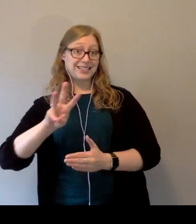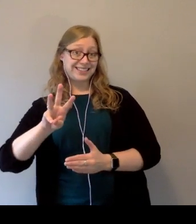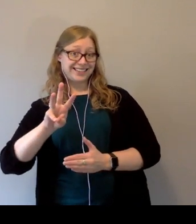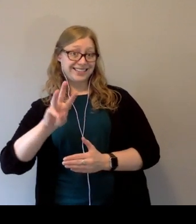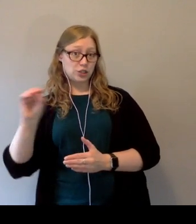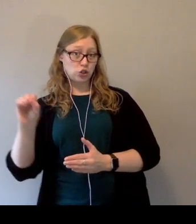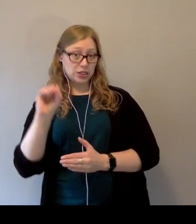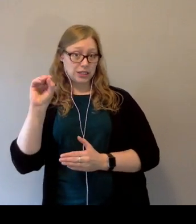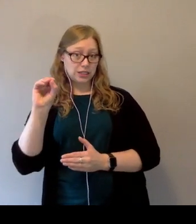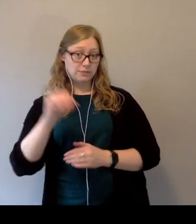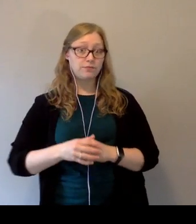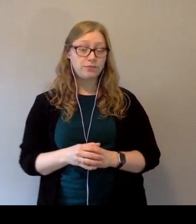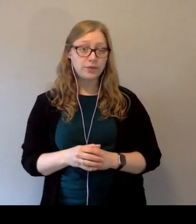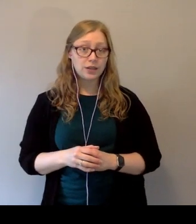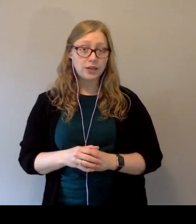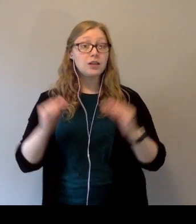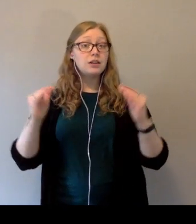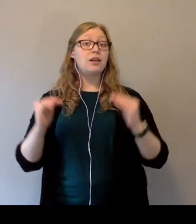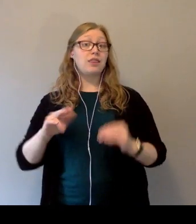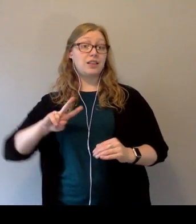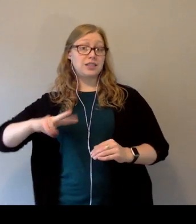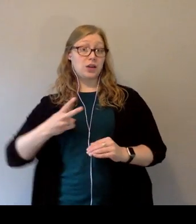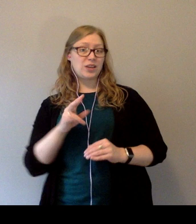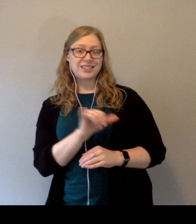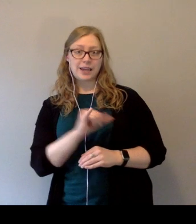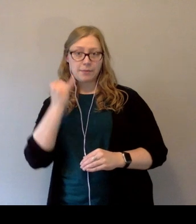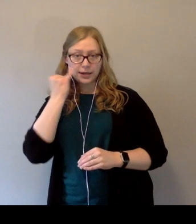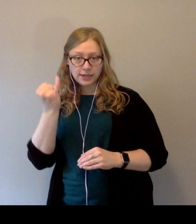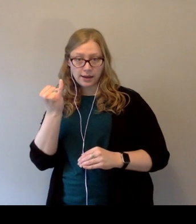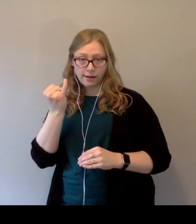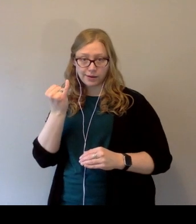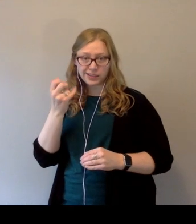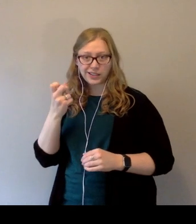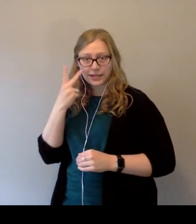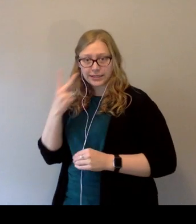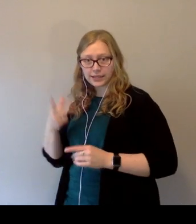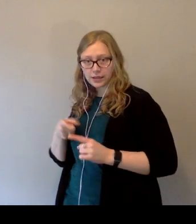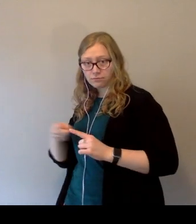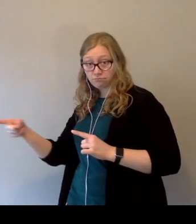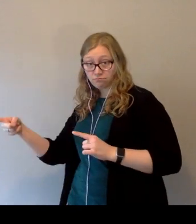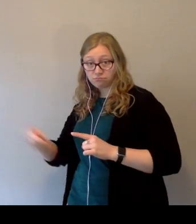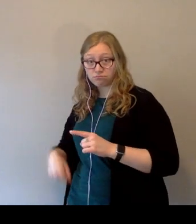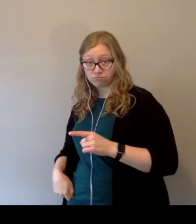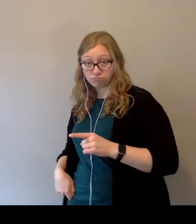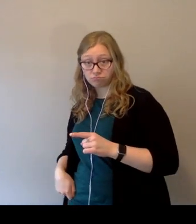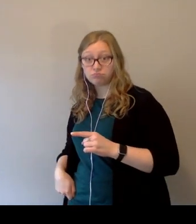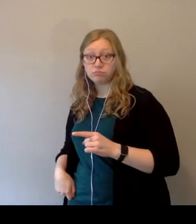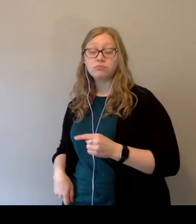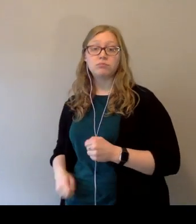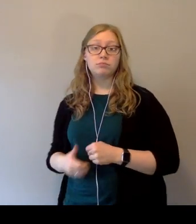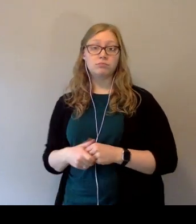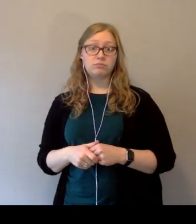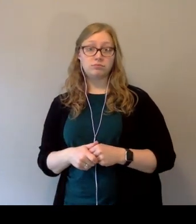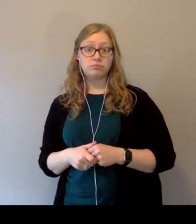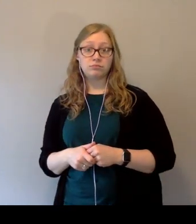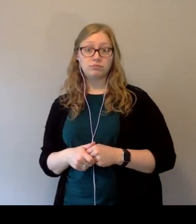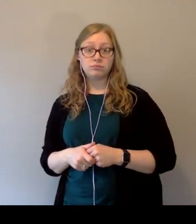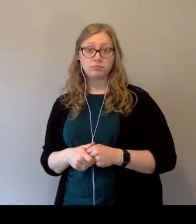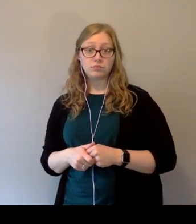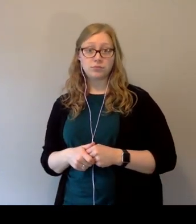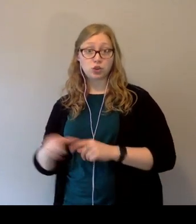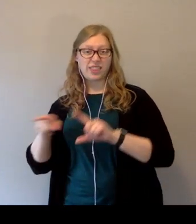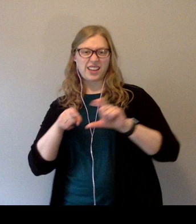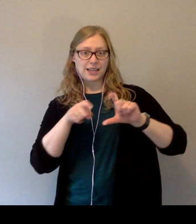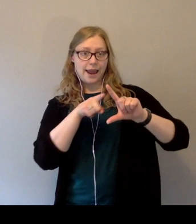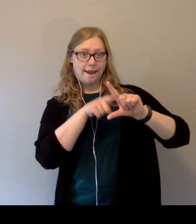Second one is the same idea. We have the cosine of this angle theta equals the sine of this other angle theta minus 30.